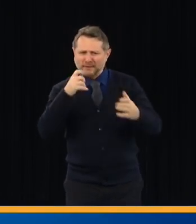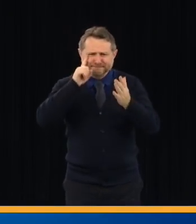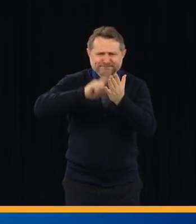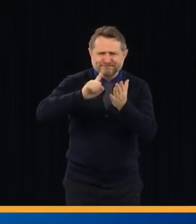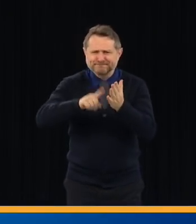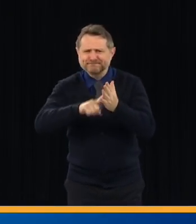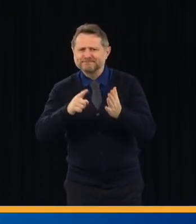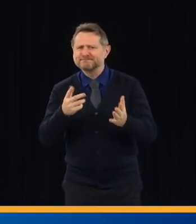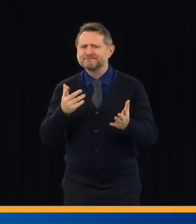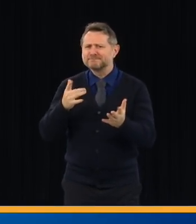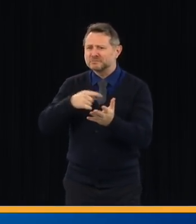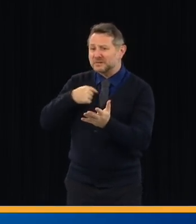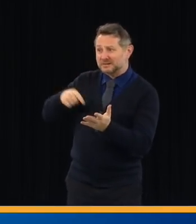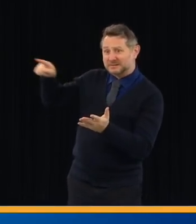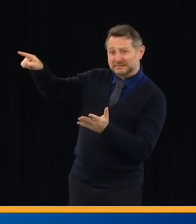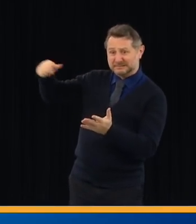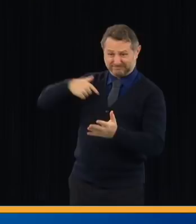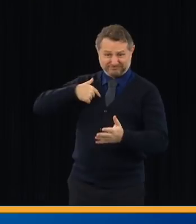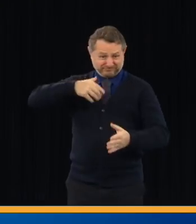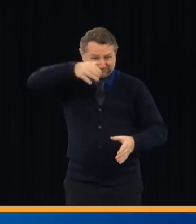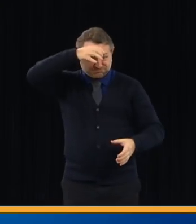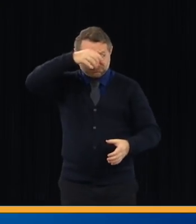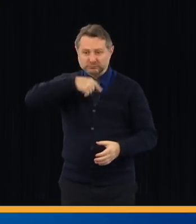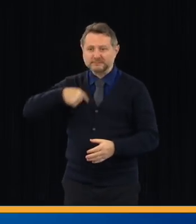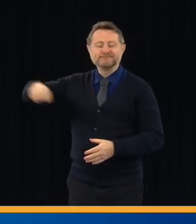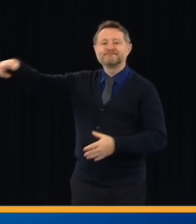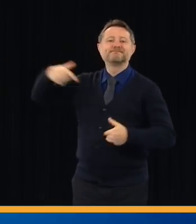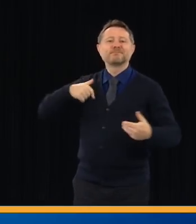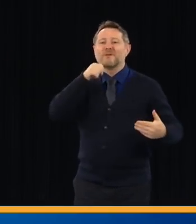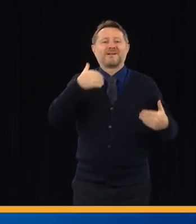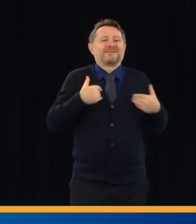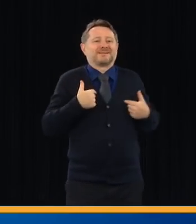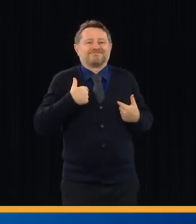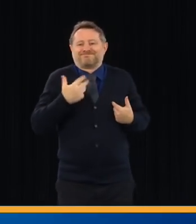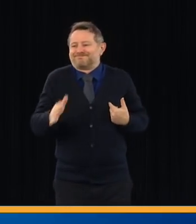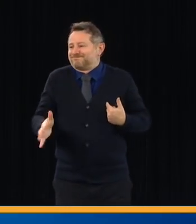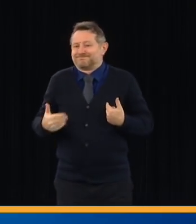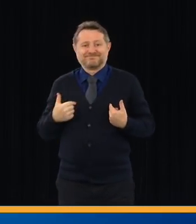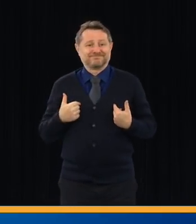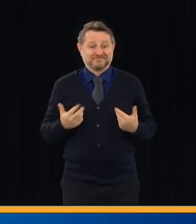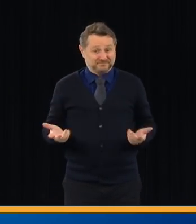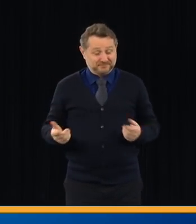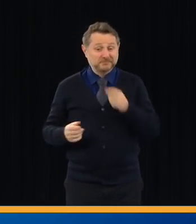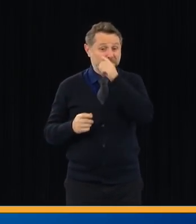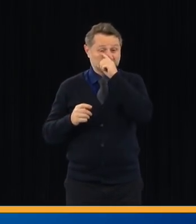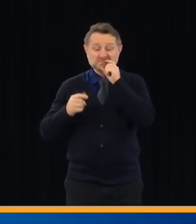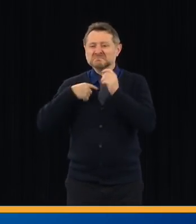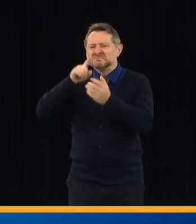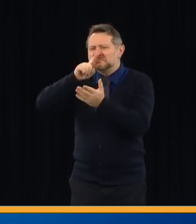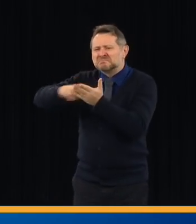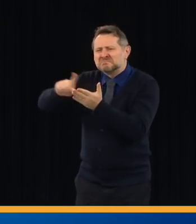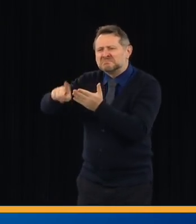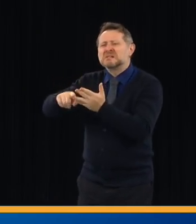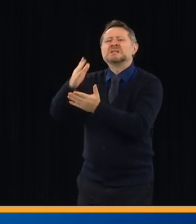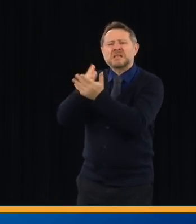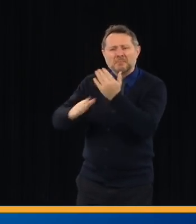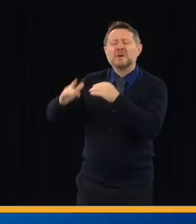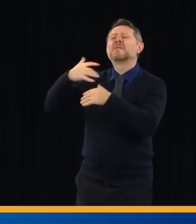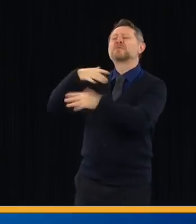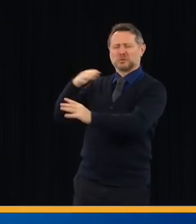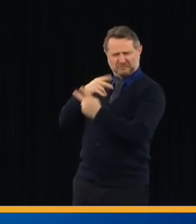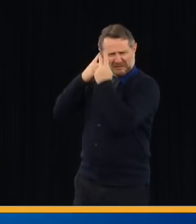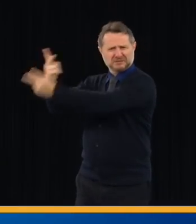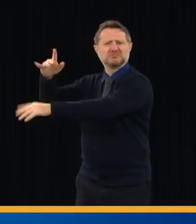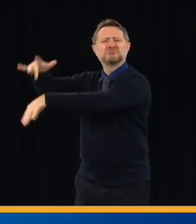really China experts here. International relations is not what we do on a daily basis. I've been to China before. When I was HUD Secretary, I